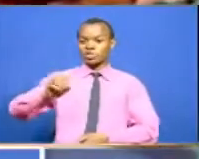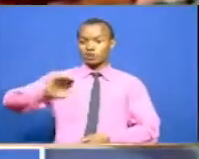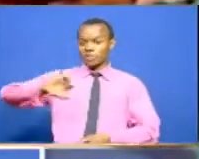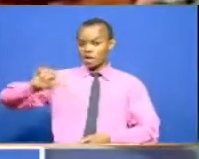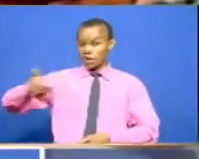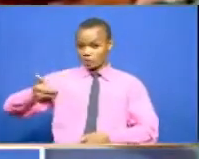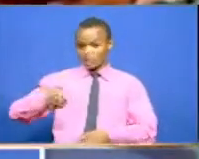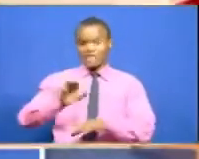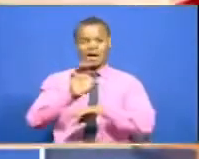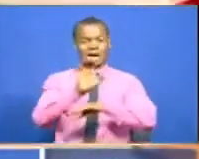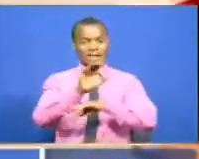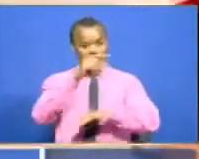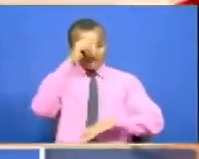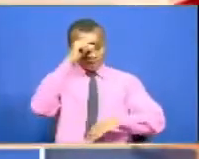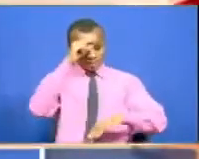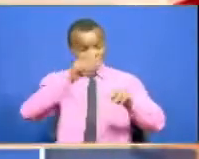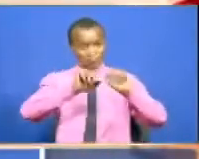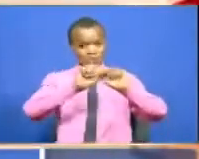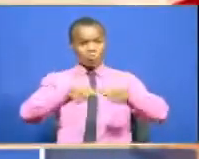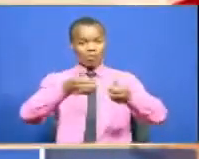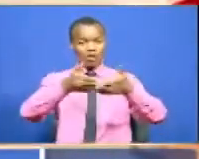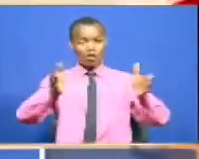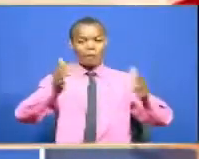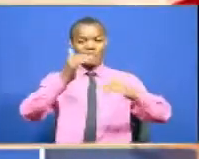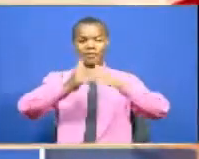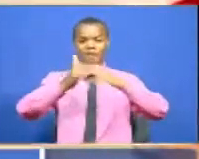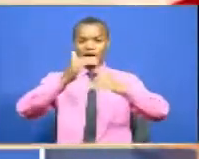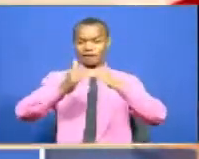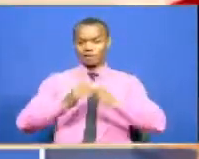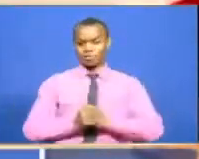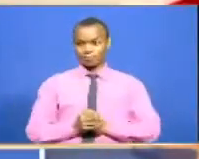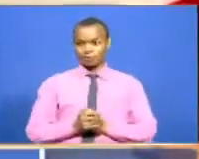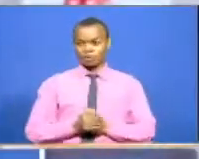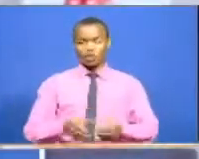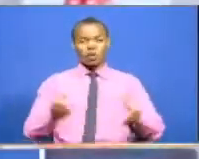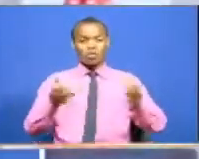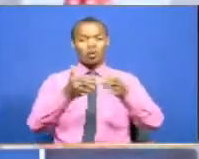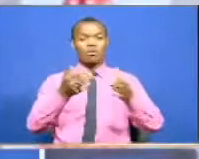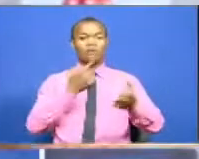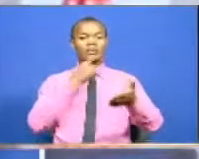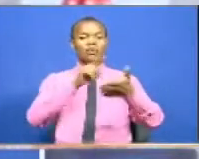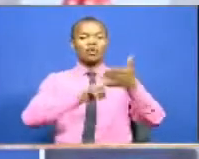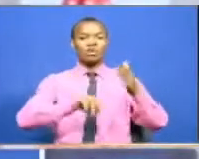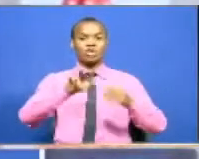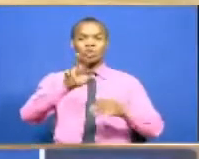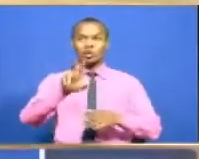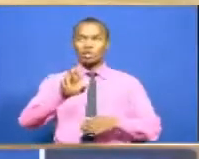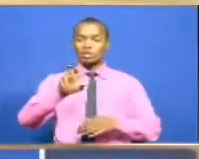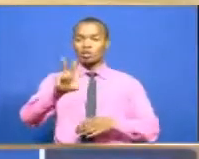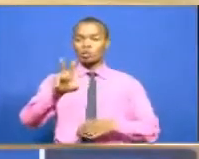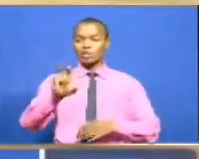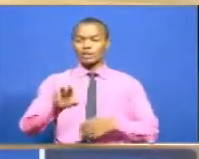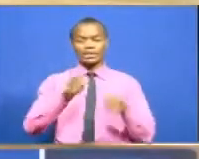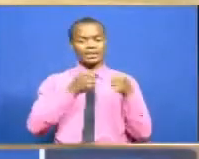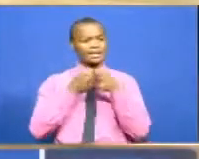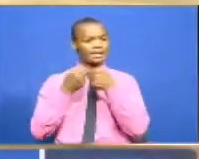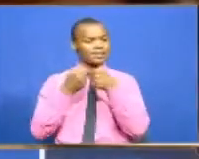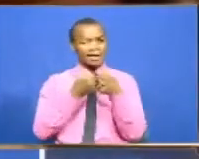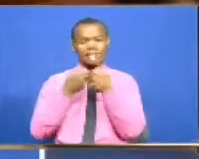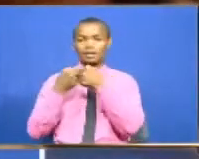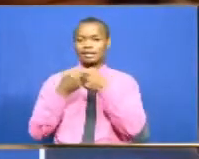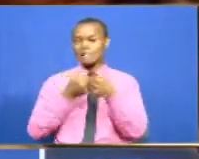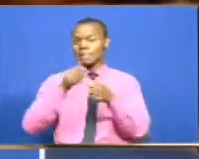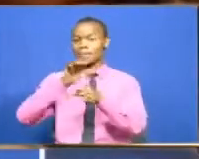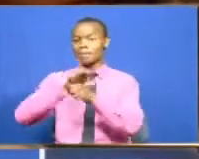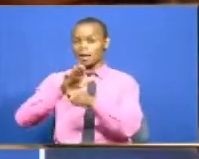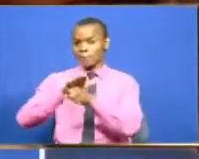on the government to ease the curfew. The group stating that 2020 has been a year with a myriad of challenges and there was need